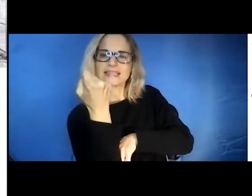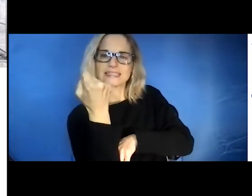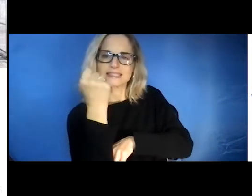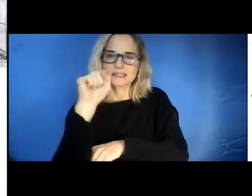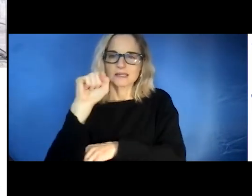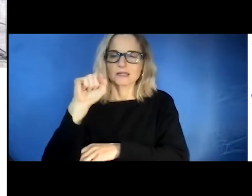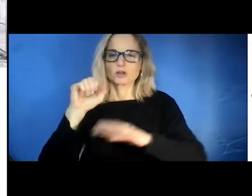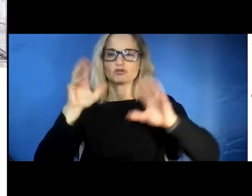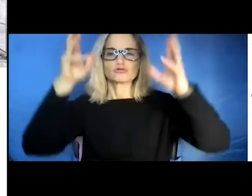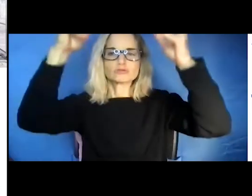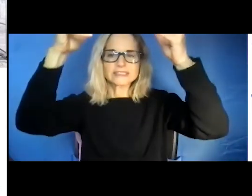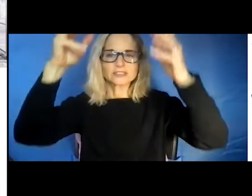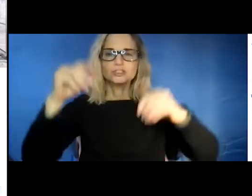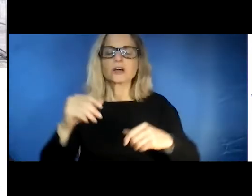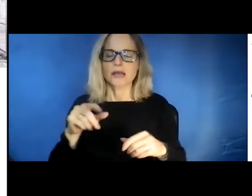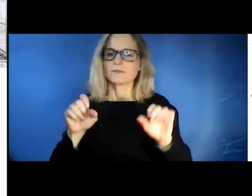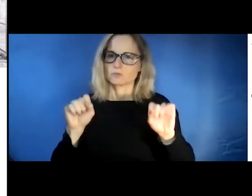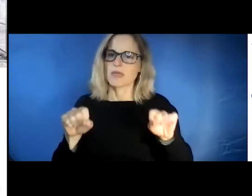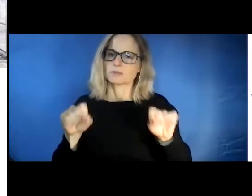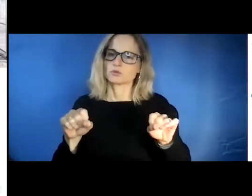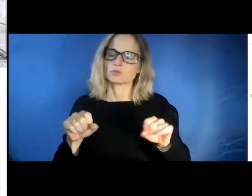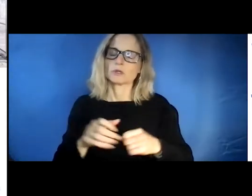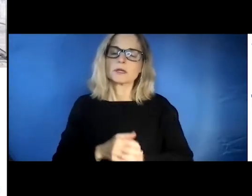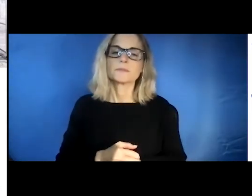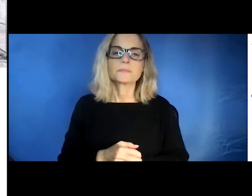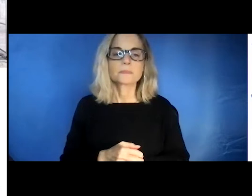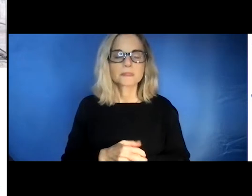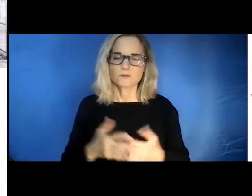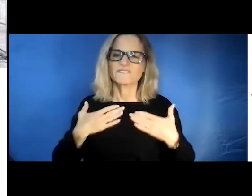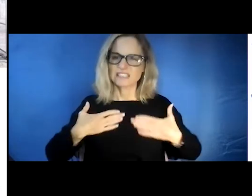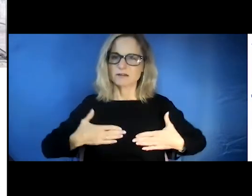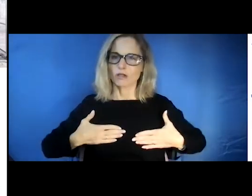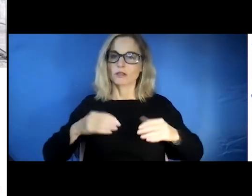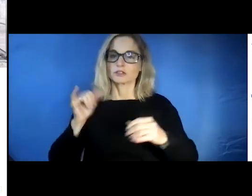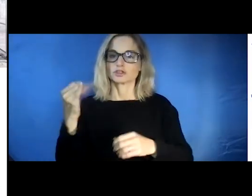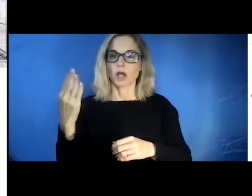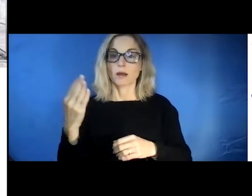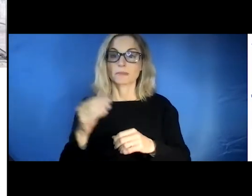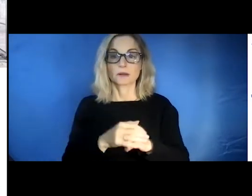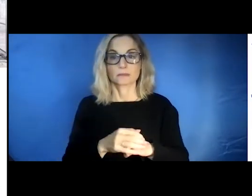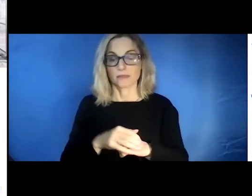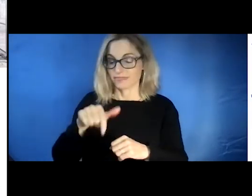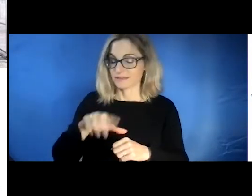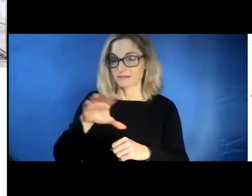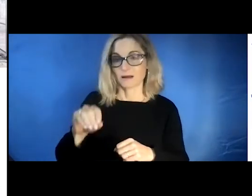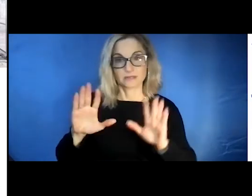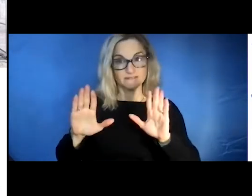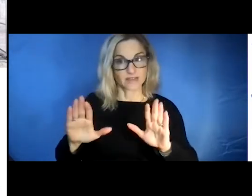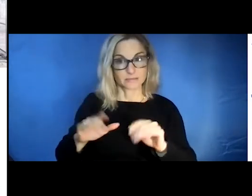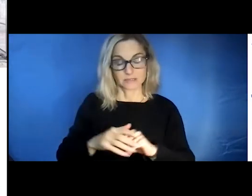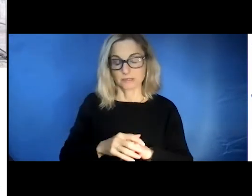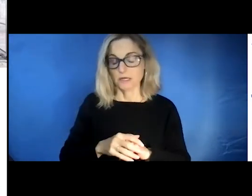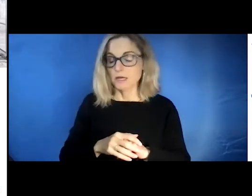position. But again, I mean, this is a great company, so definitely take the chance. There's no